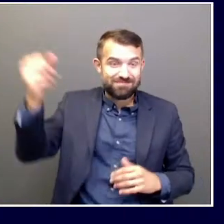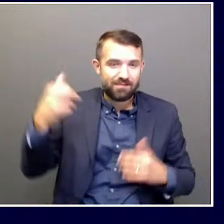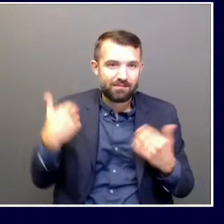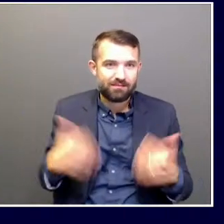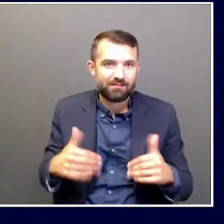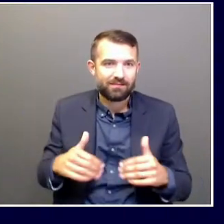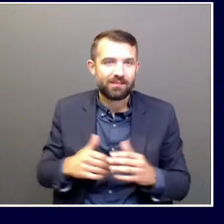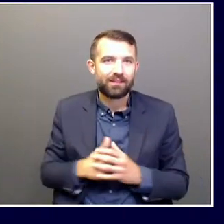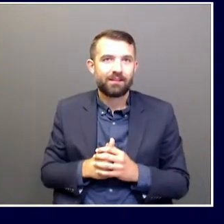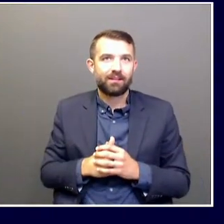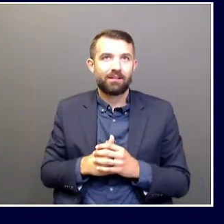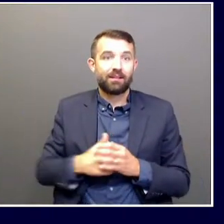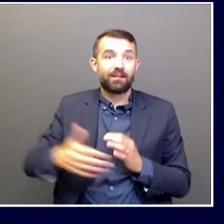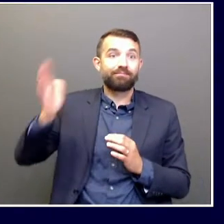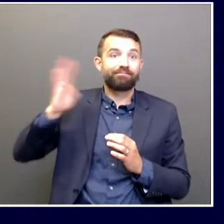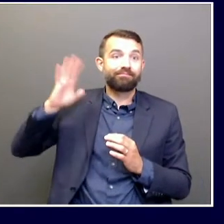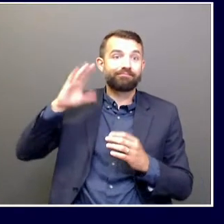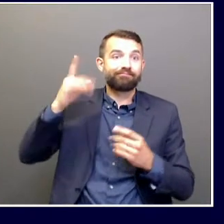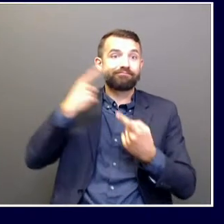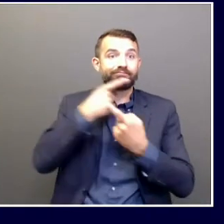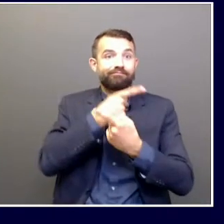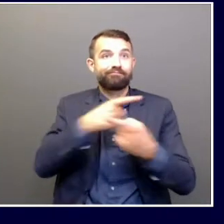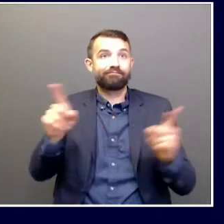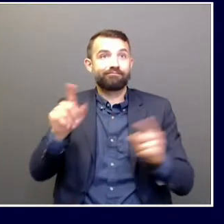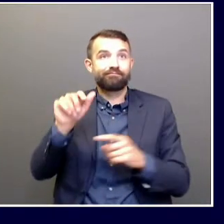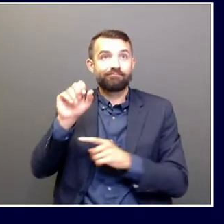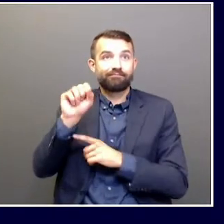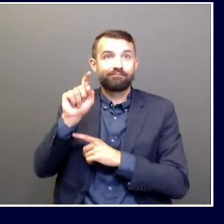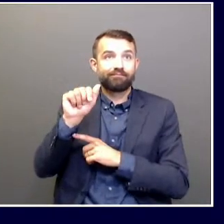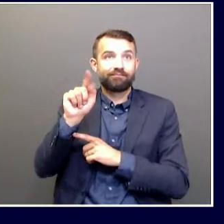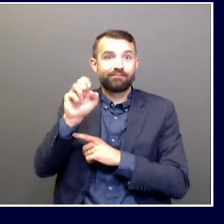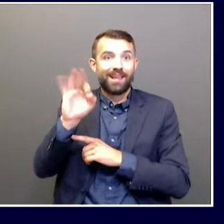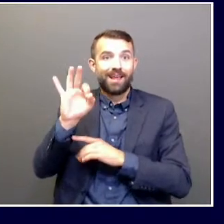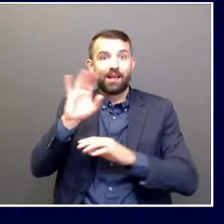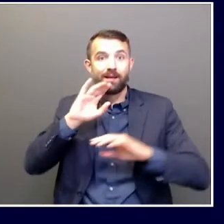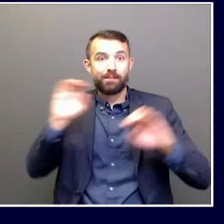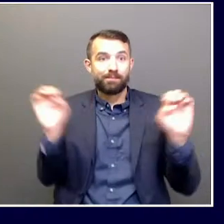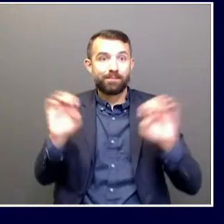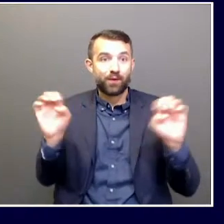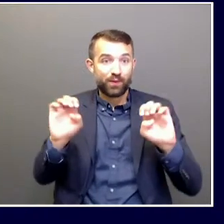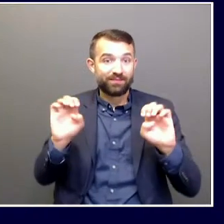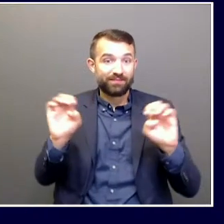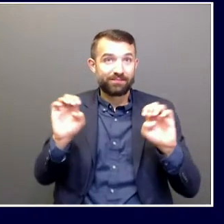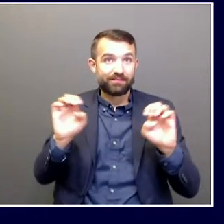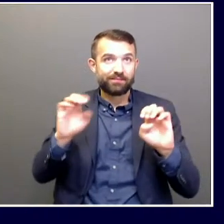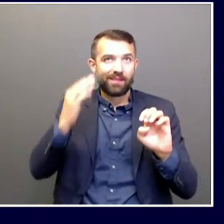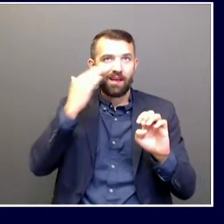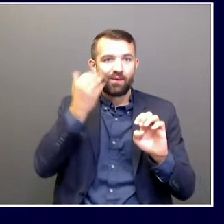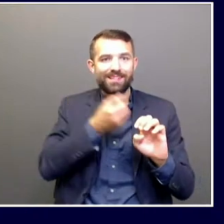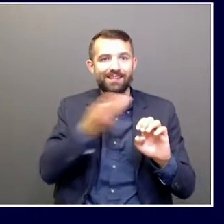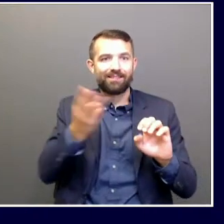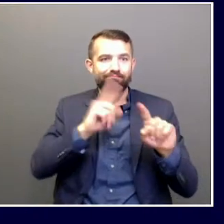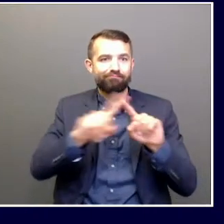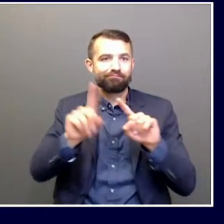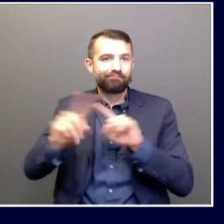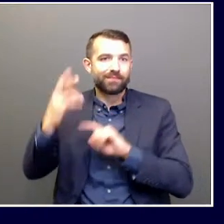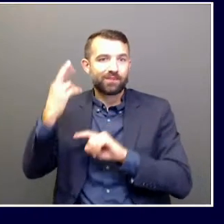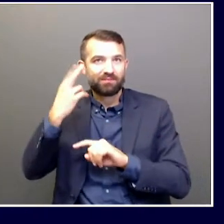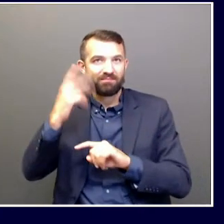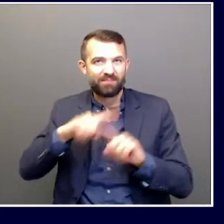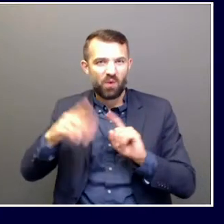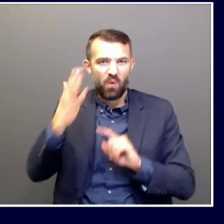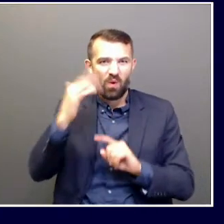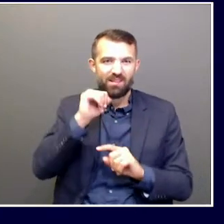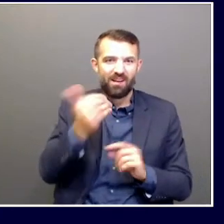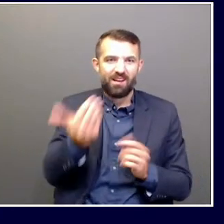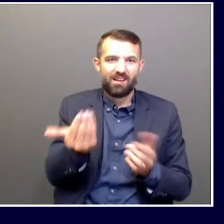it couldn't accomplish now? And I know there are a lot of different factors involved, but what would be the advantages versus the disadvantages of re-implementing